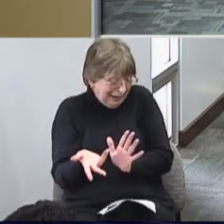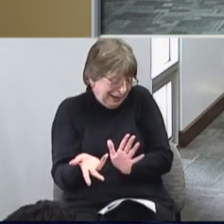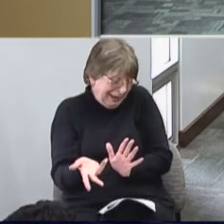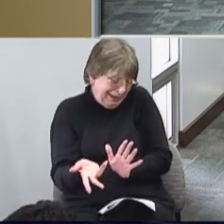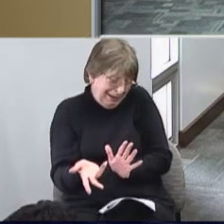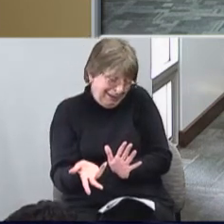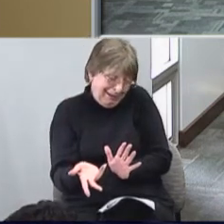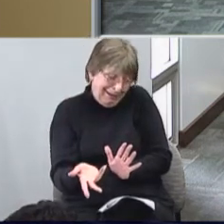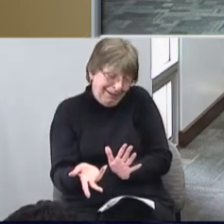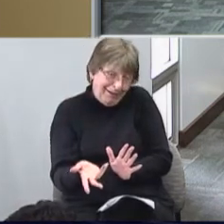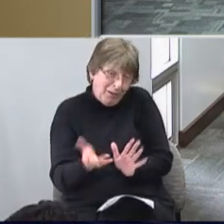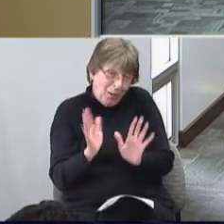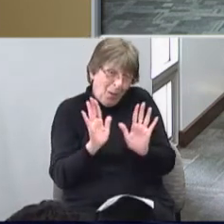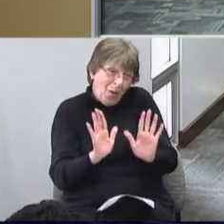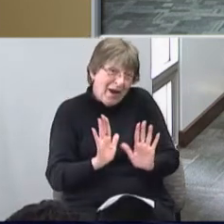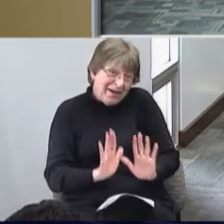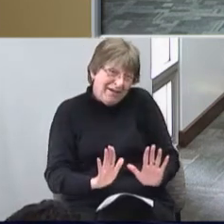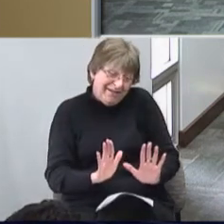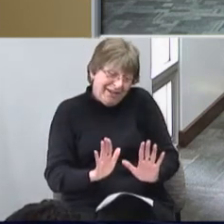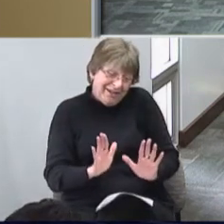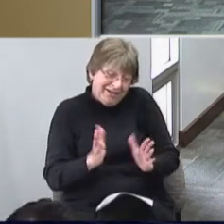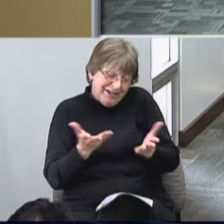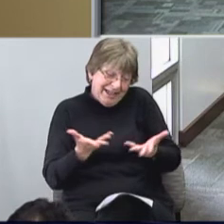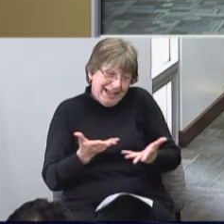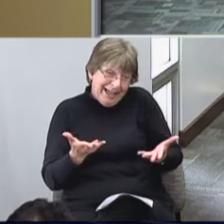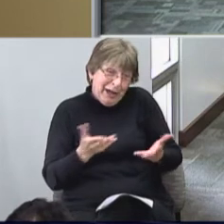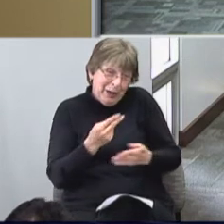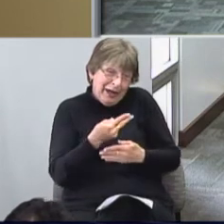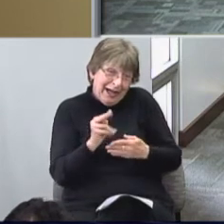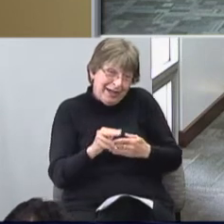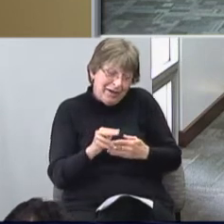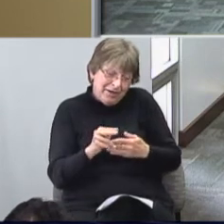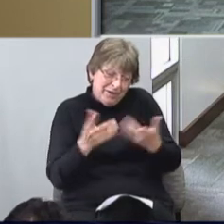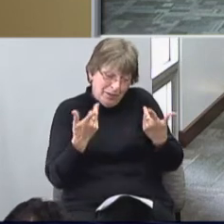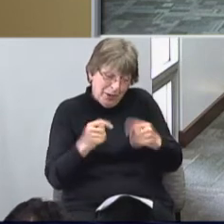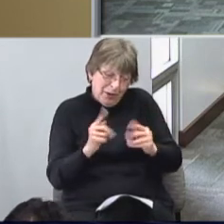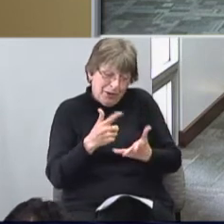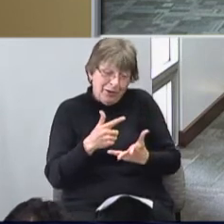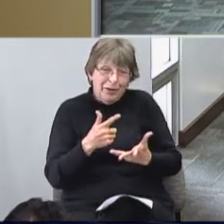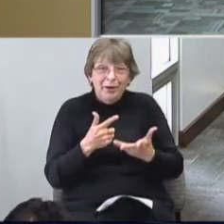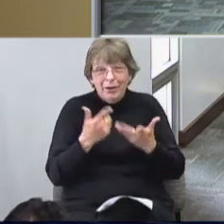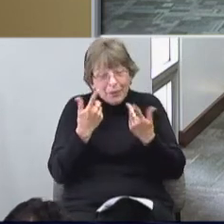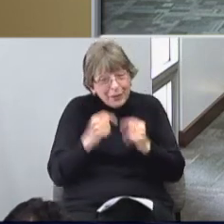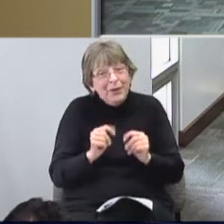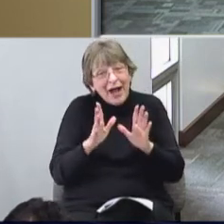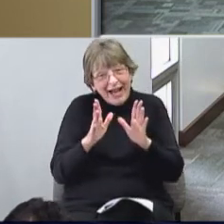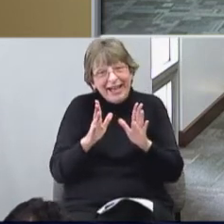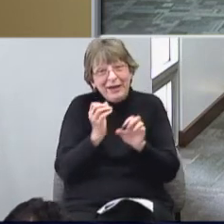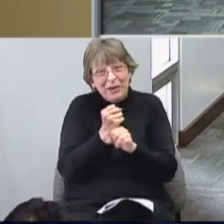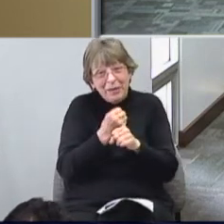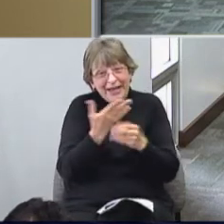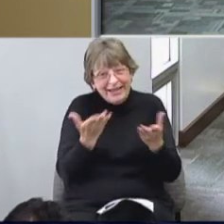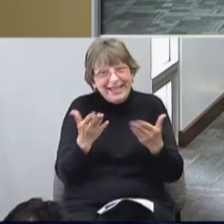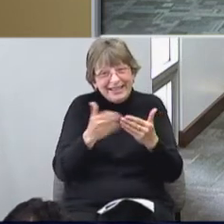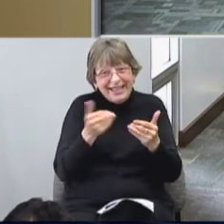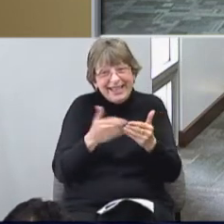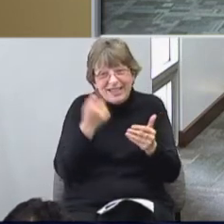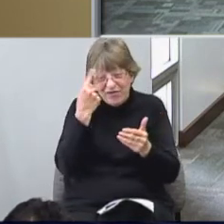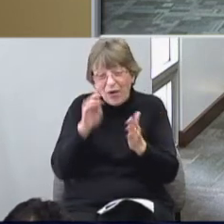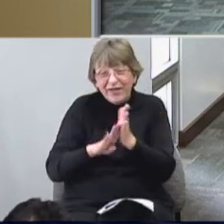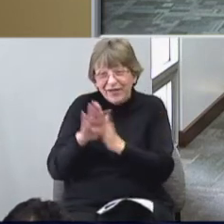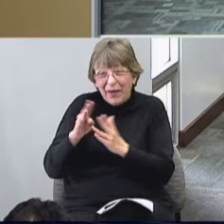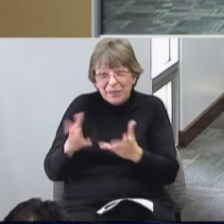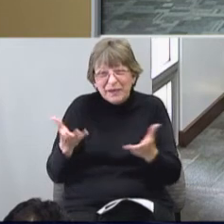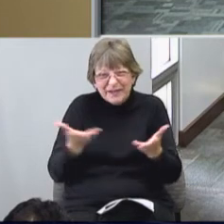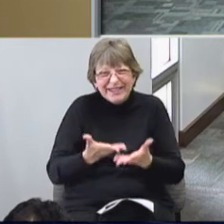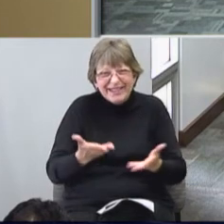make things as easy as we can for developers, and but some communities do that. There are